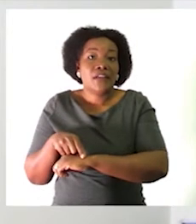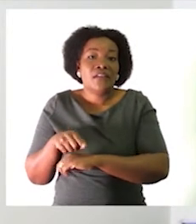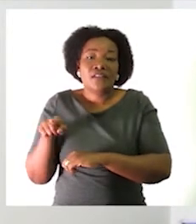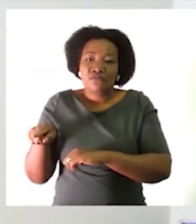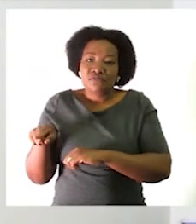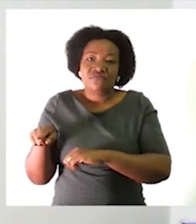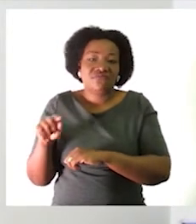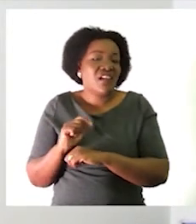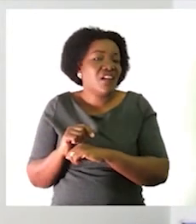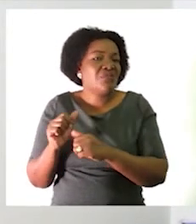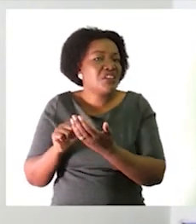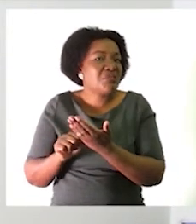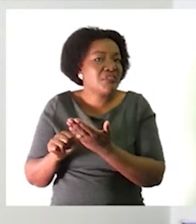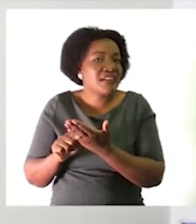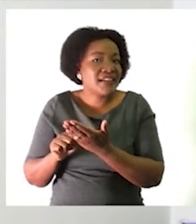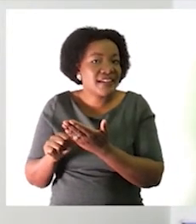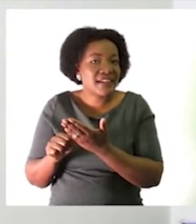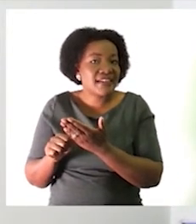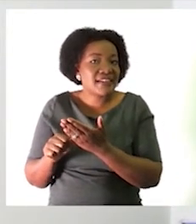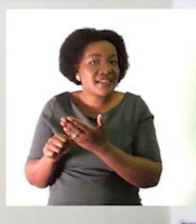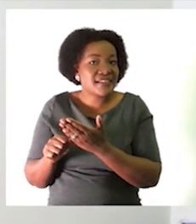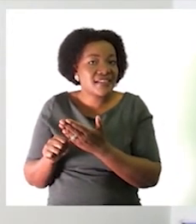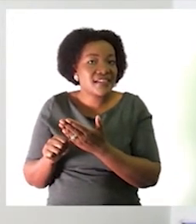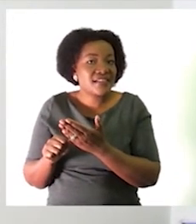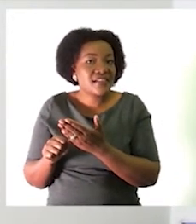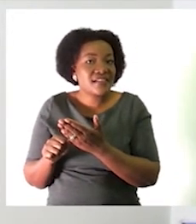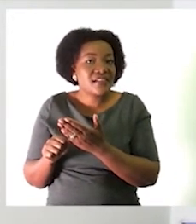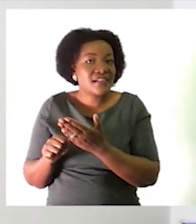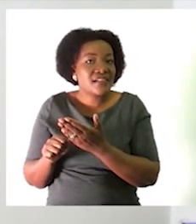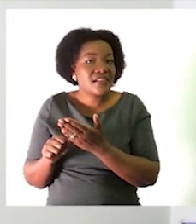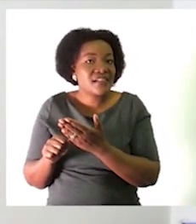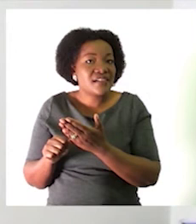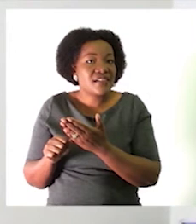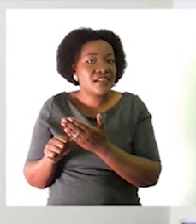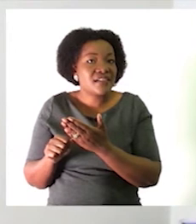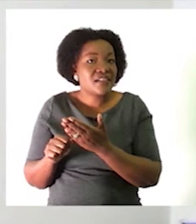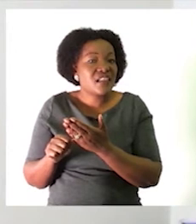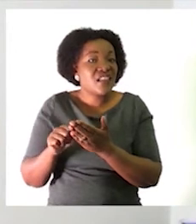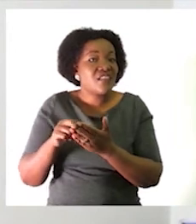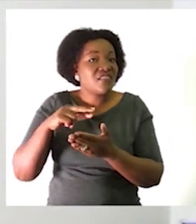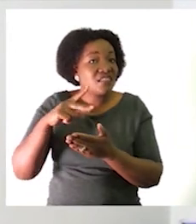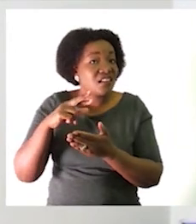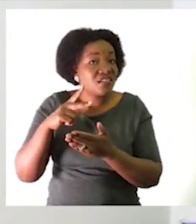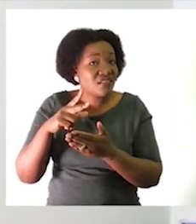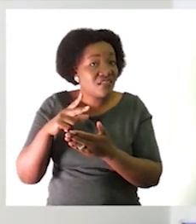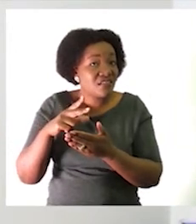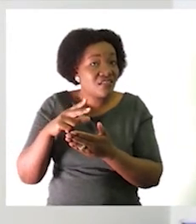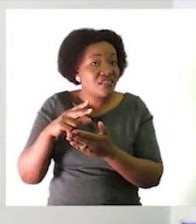around. After we finish jumping the comma, we have to remove the dollar